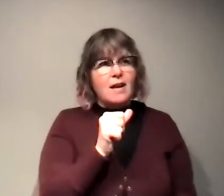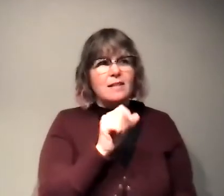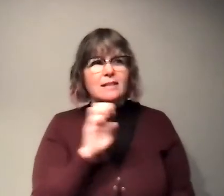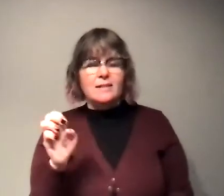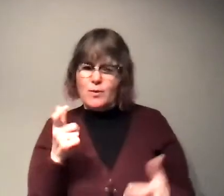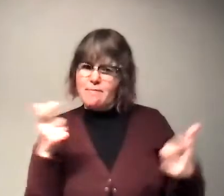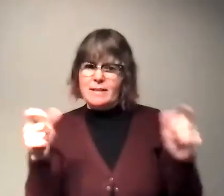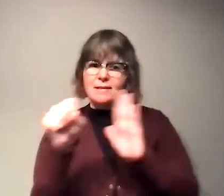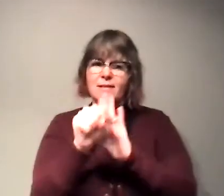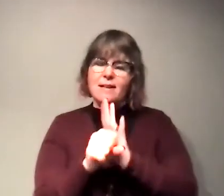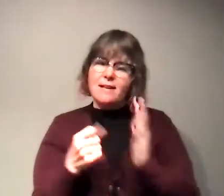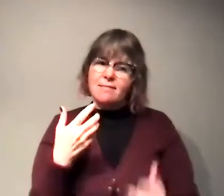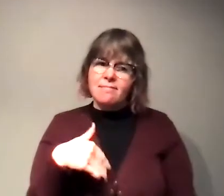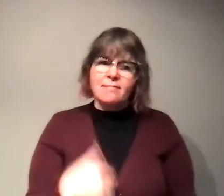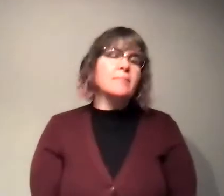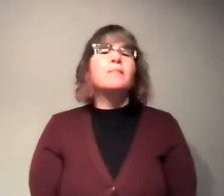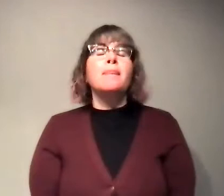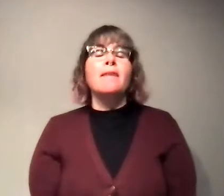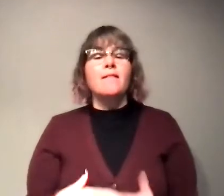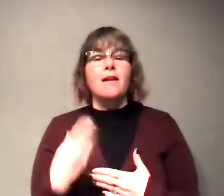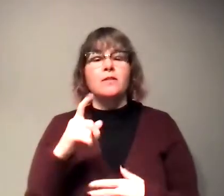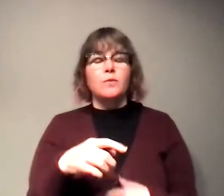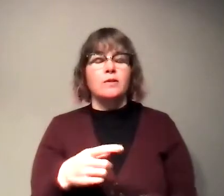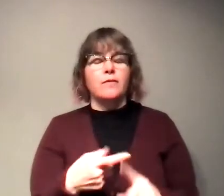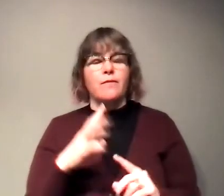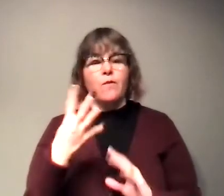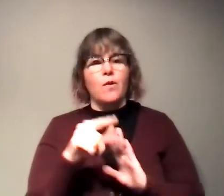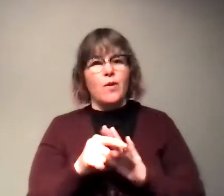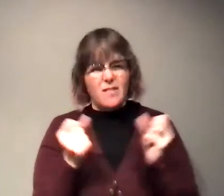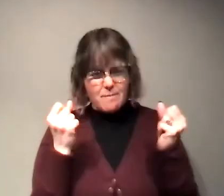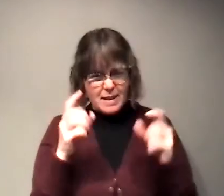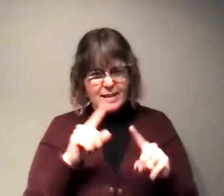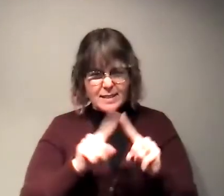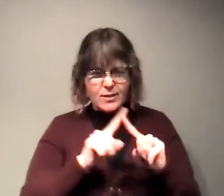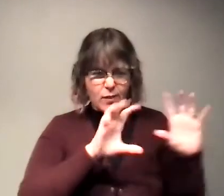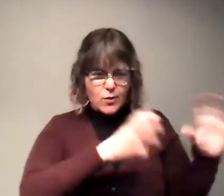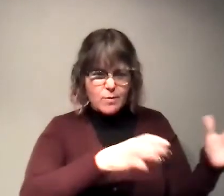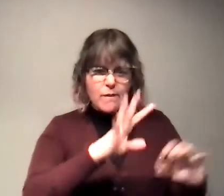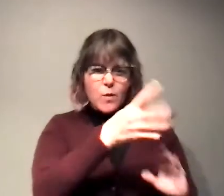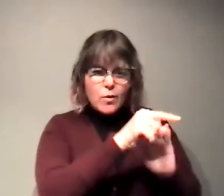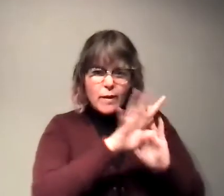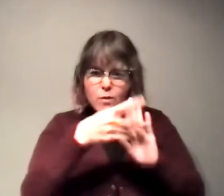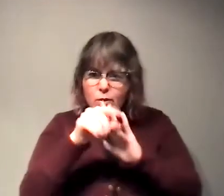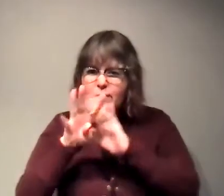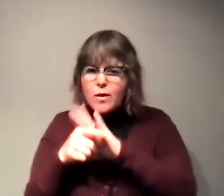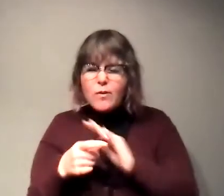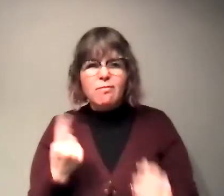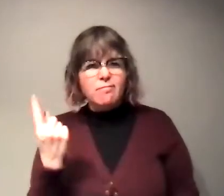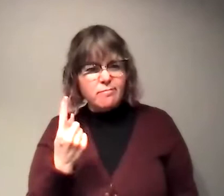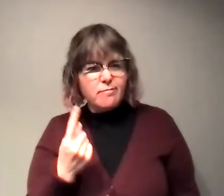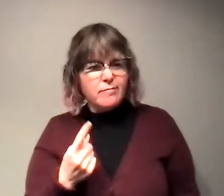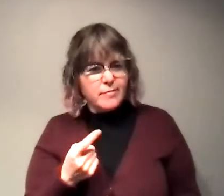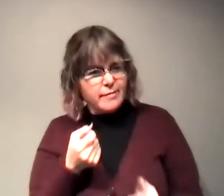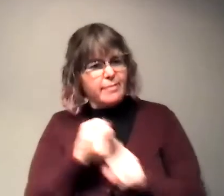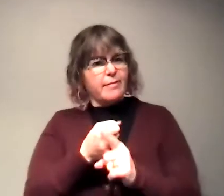big state. Okay, so the next question is another one from fourth graders. We have a lot of different groups of fourth graders here. I wonder if like fourth graders are learning about